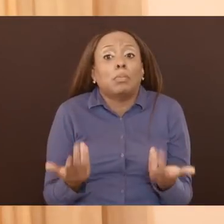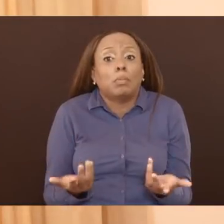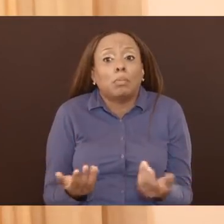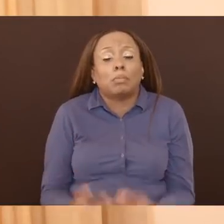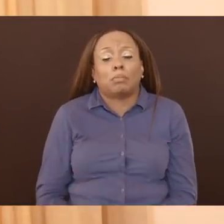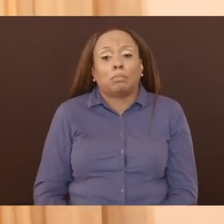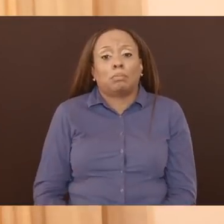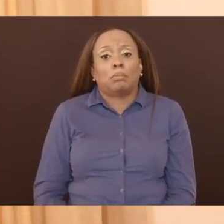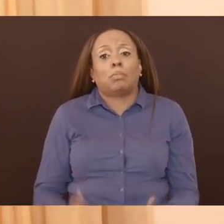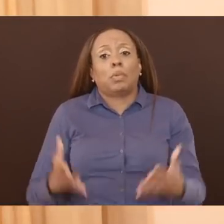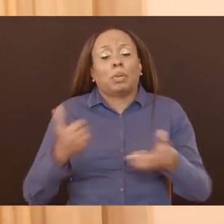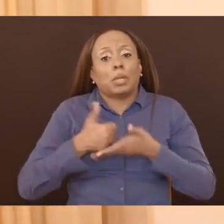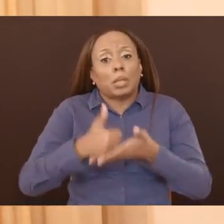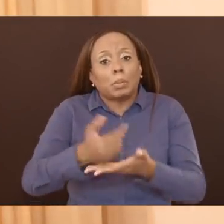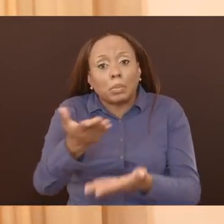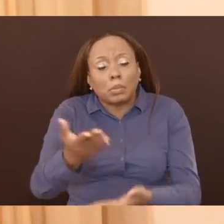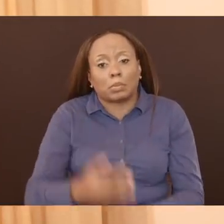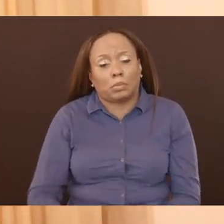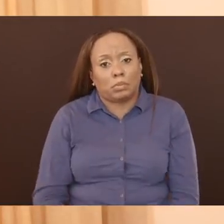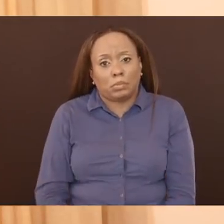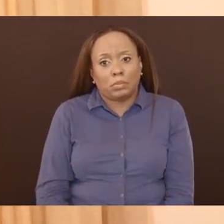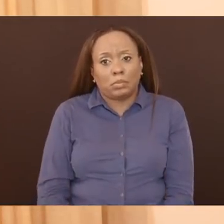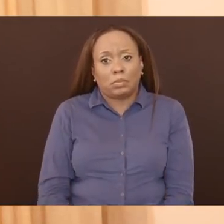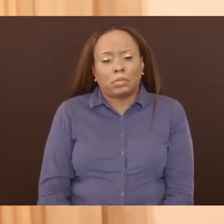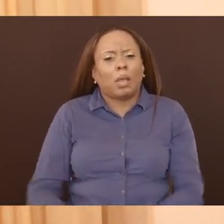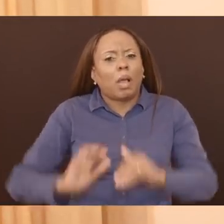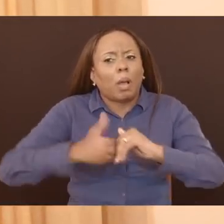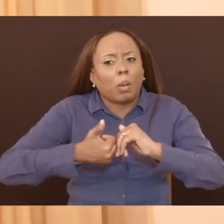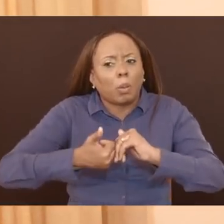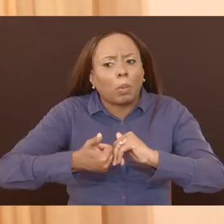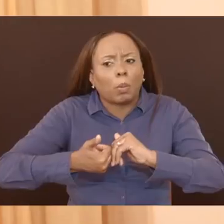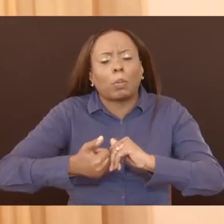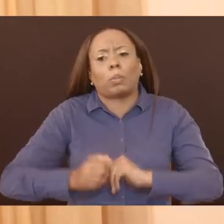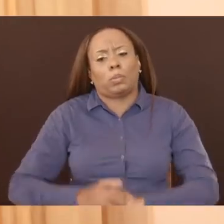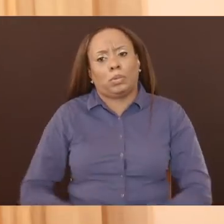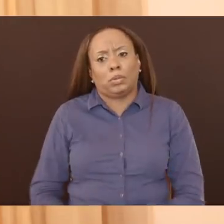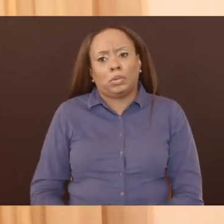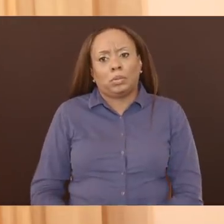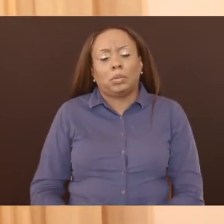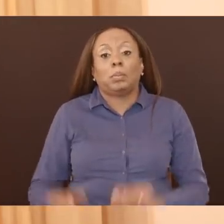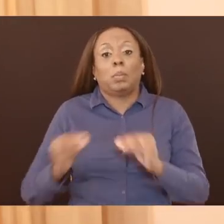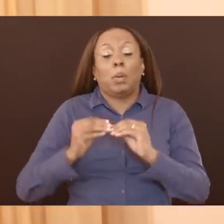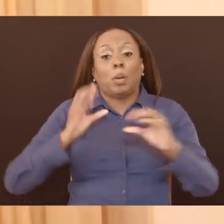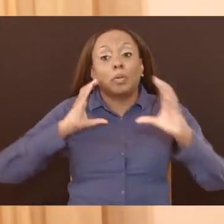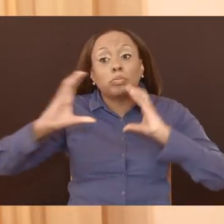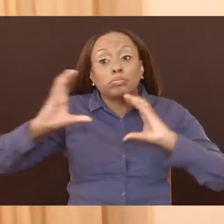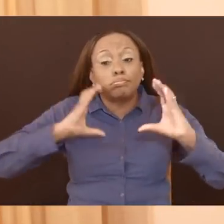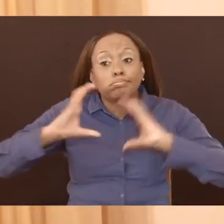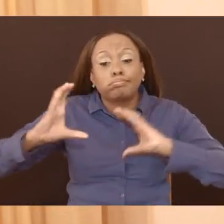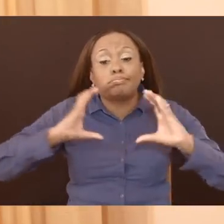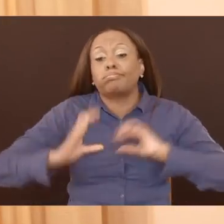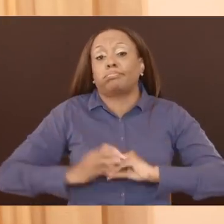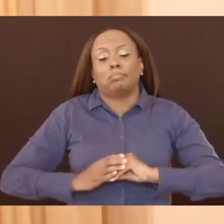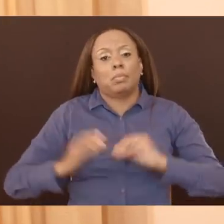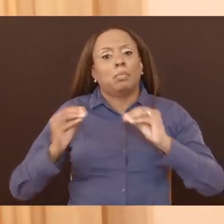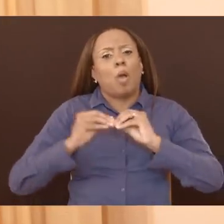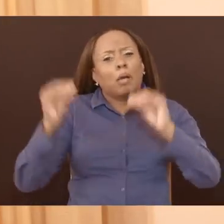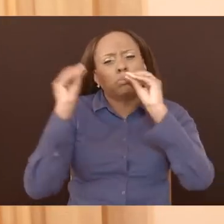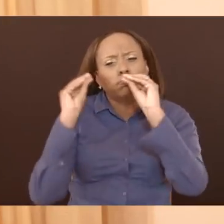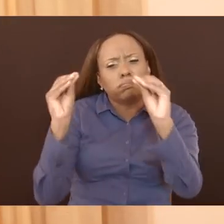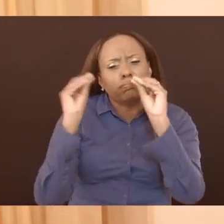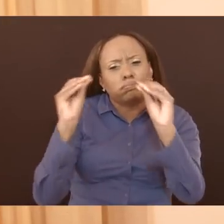you. And we will do that through increased communication, increased public